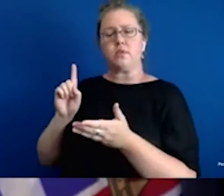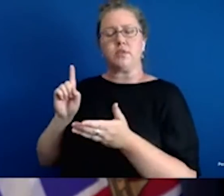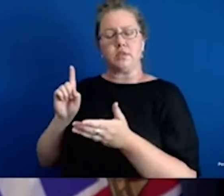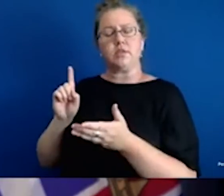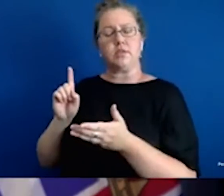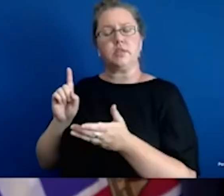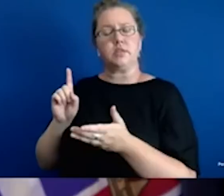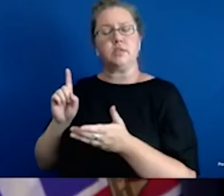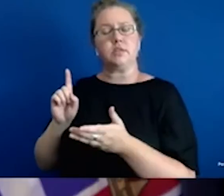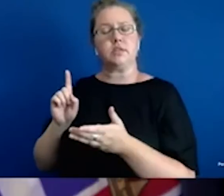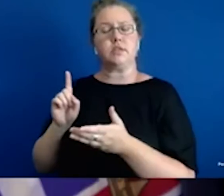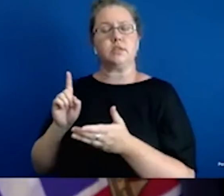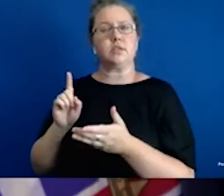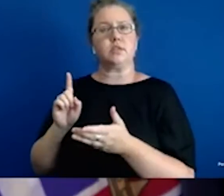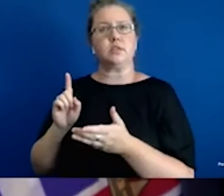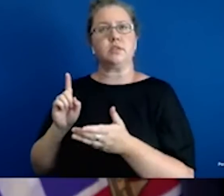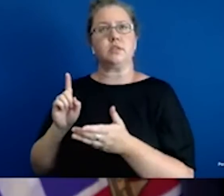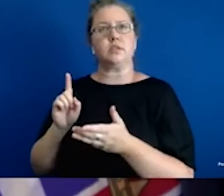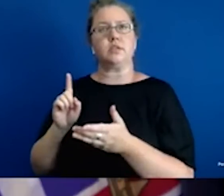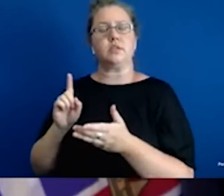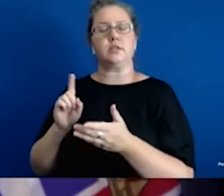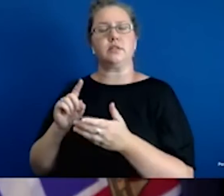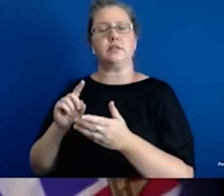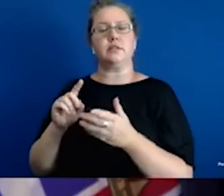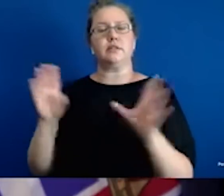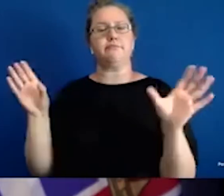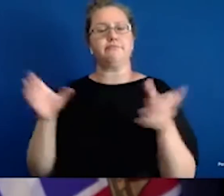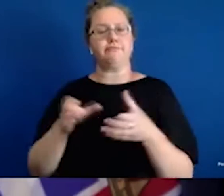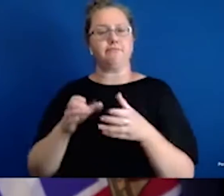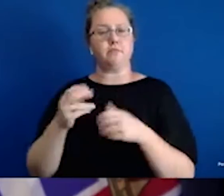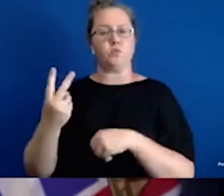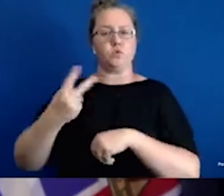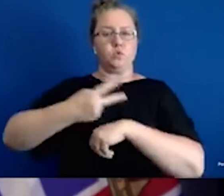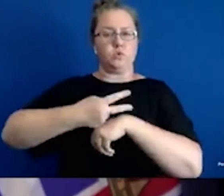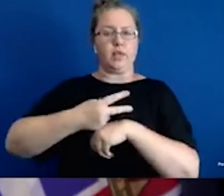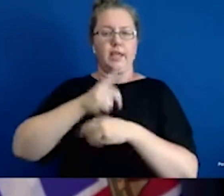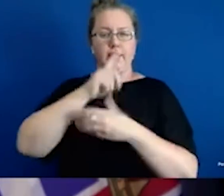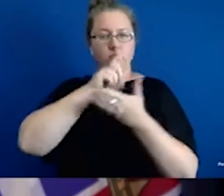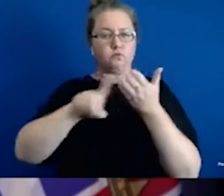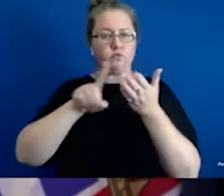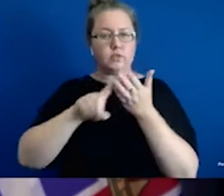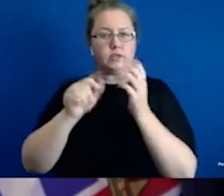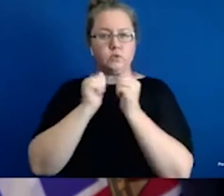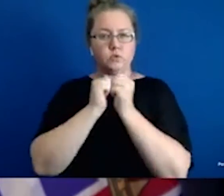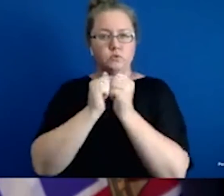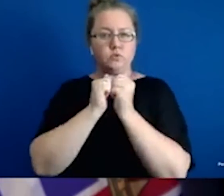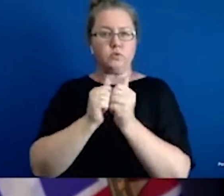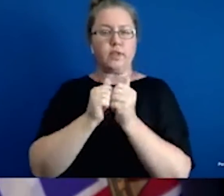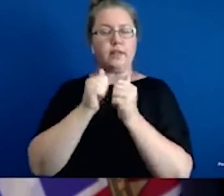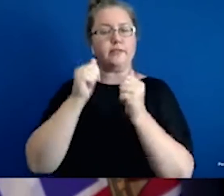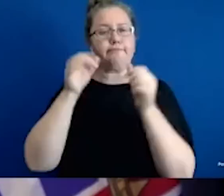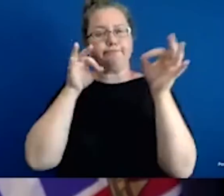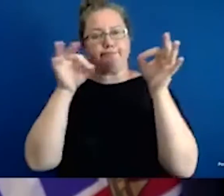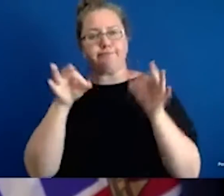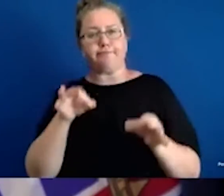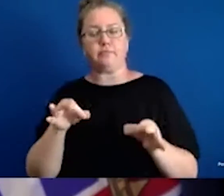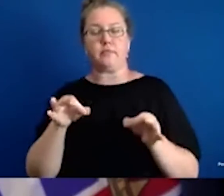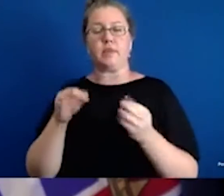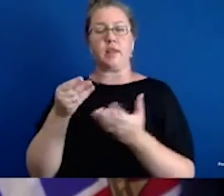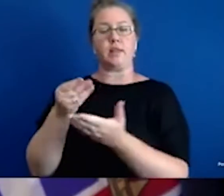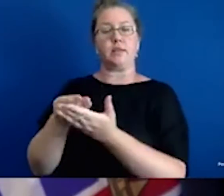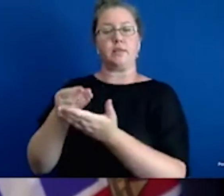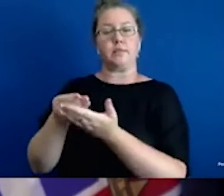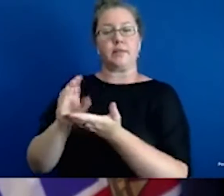was just last week we had our second 2 days of research symposium that